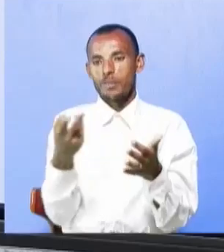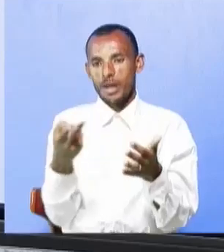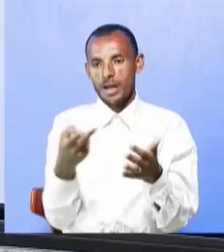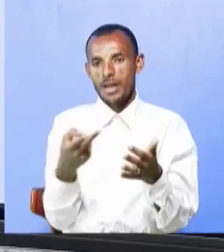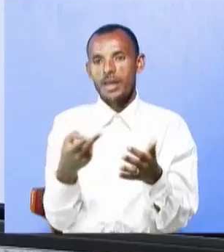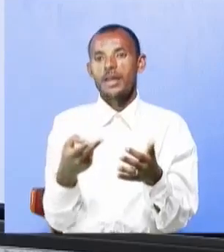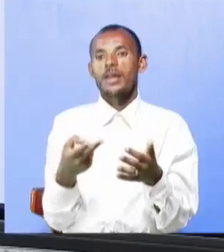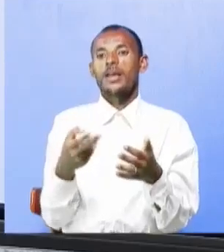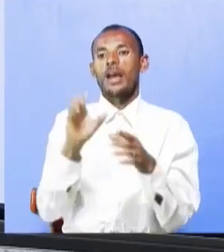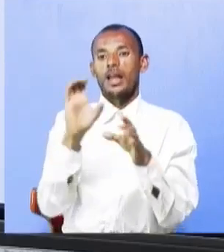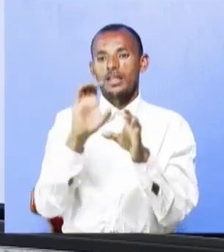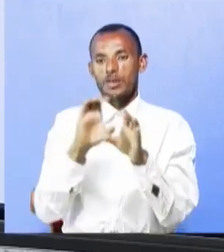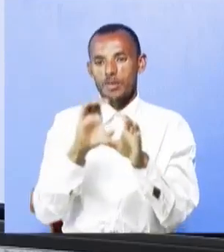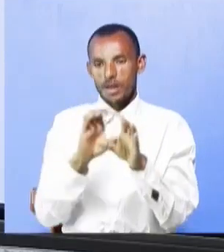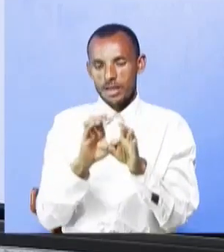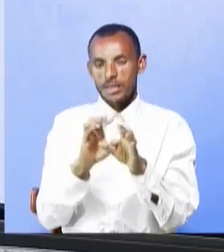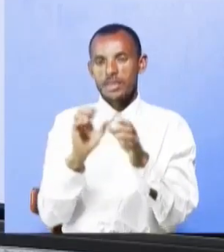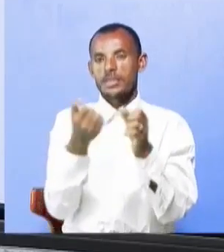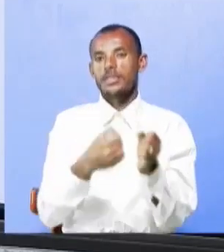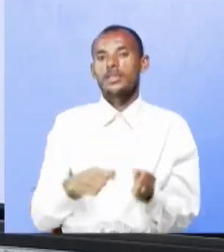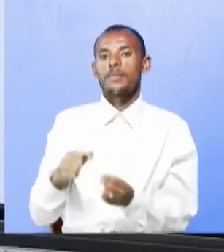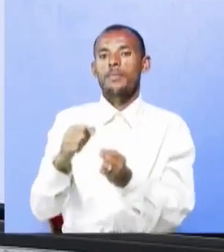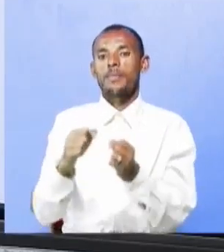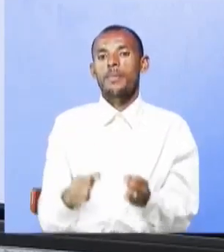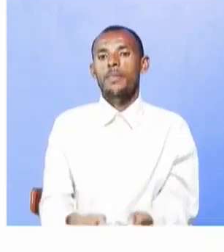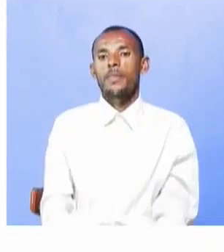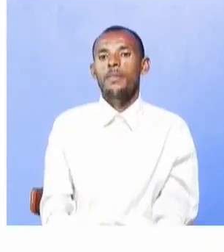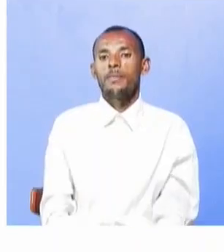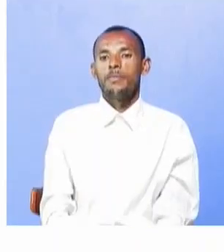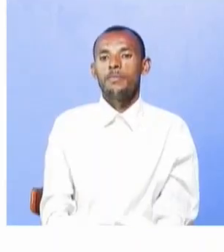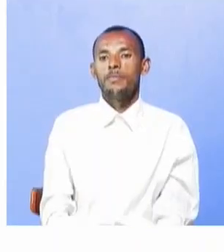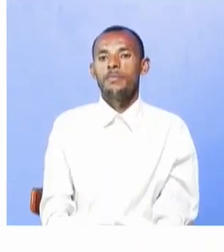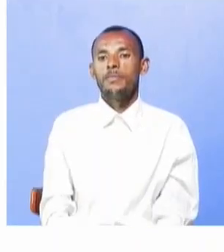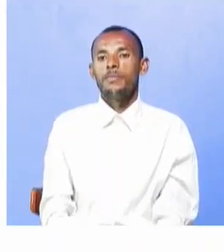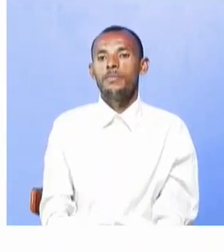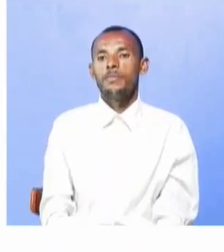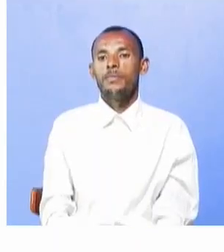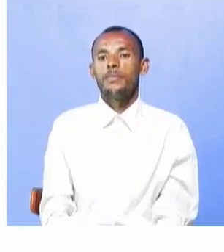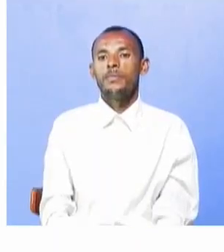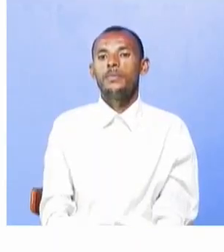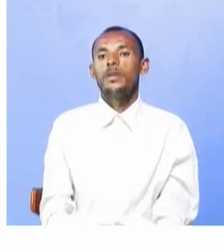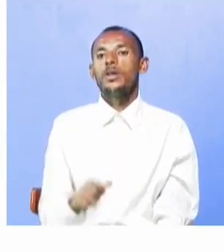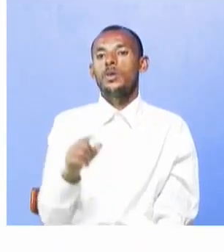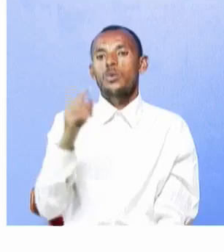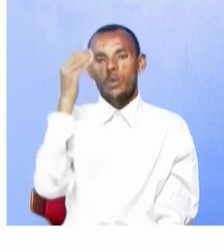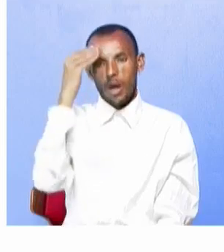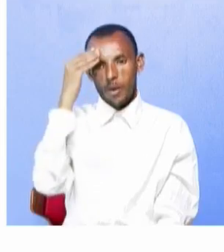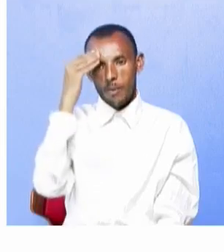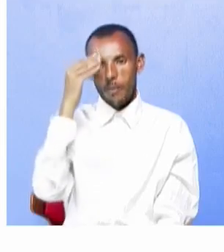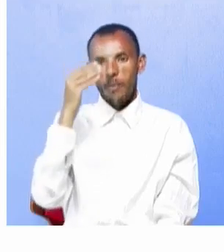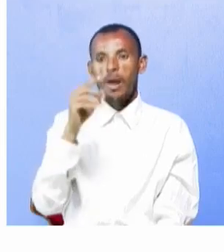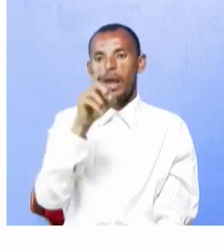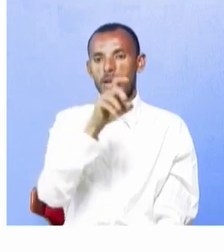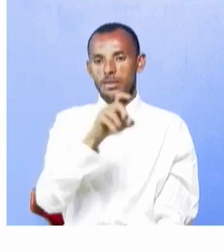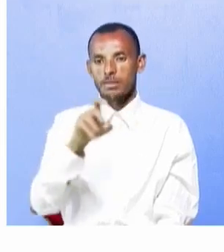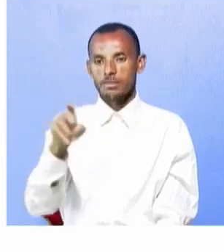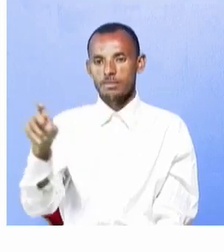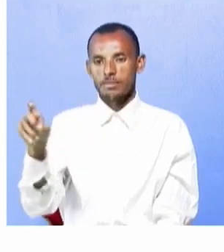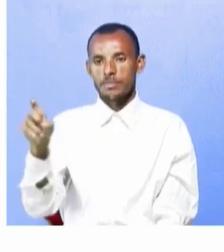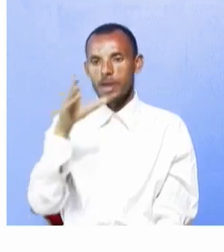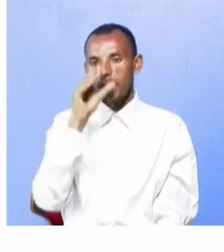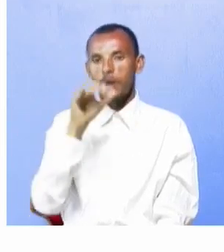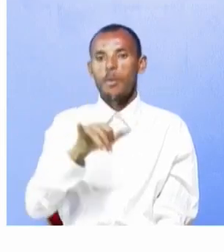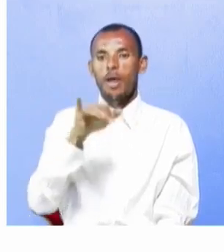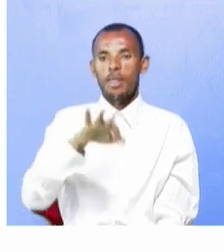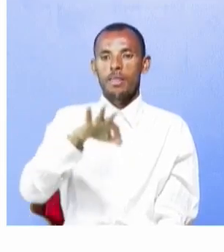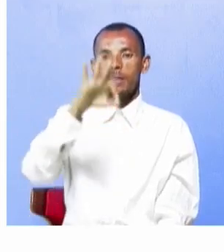the Cartesian coordinate system, right? So you all know that where the points are